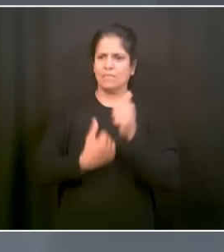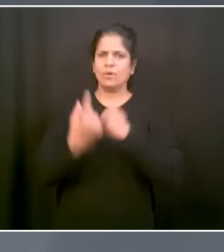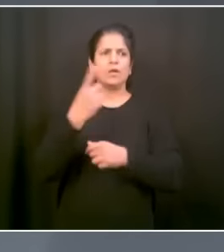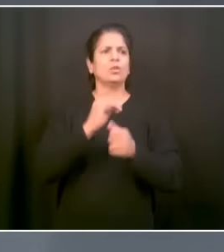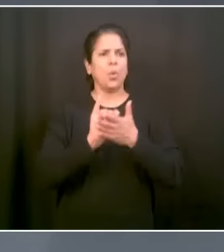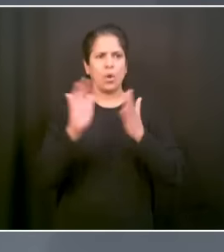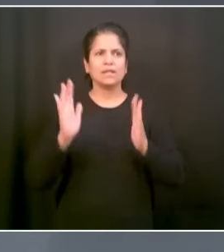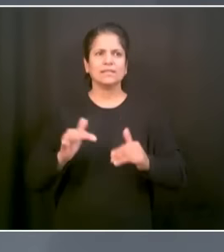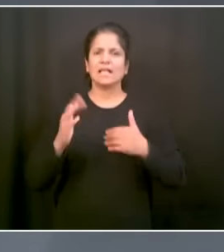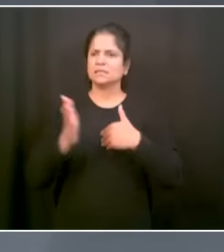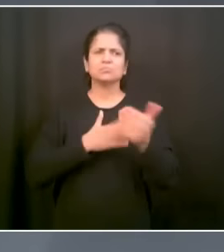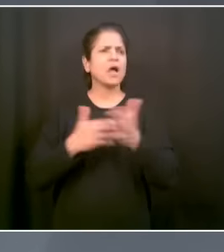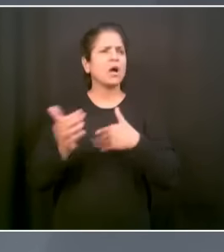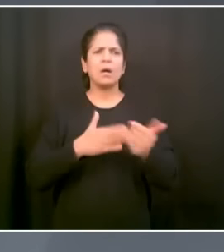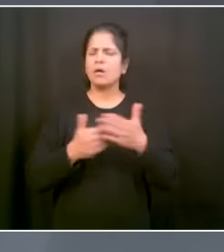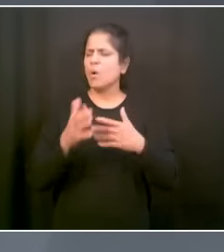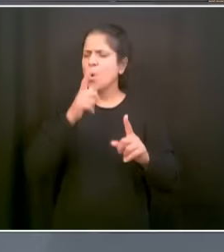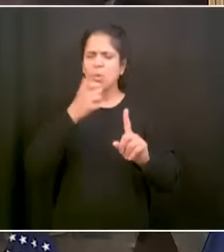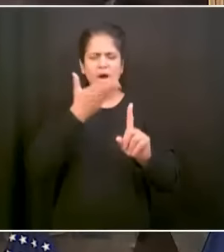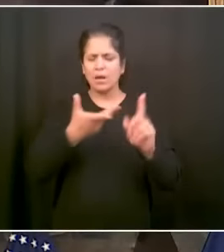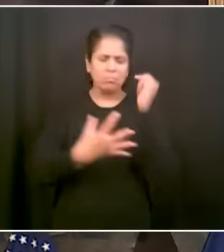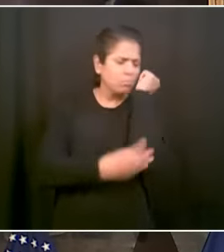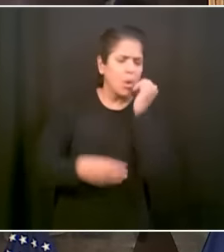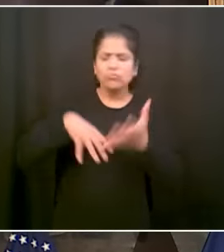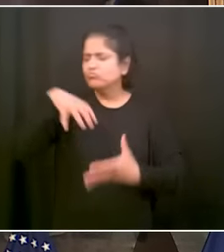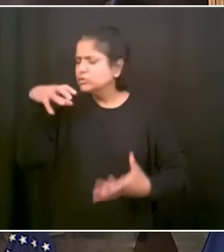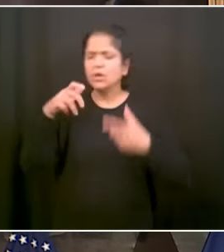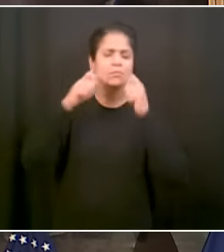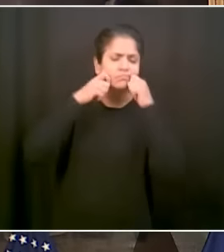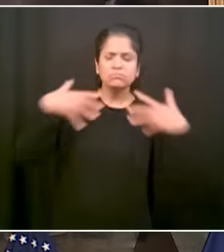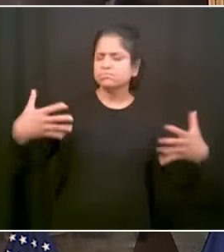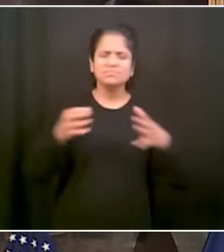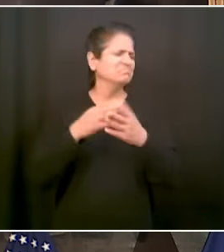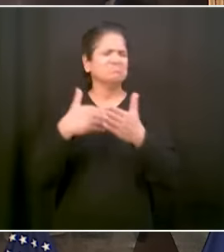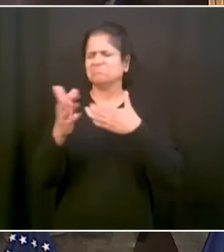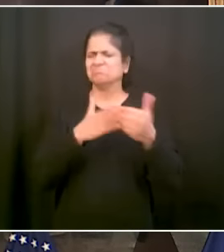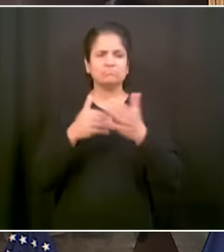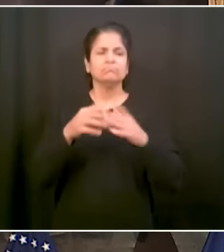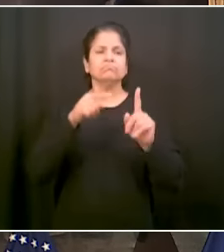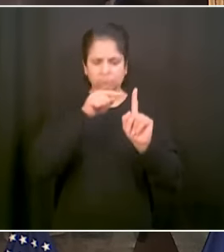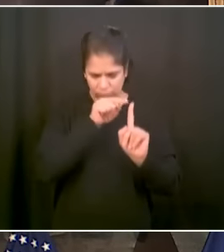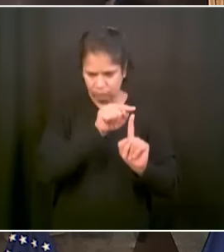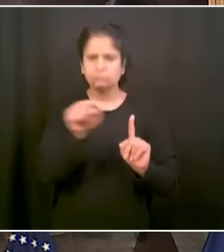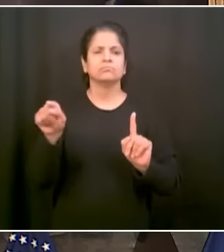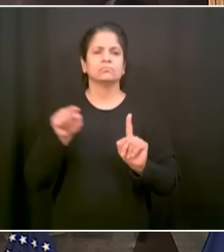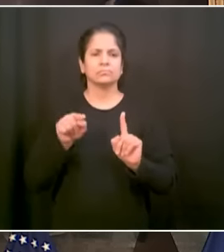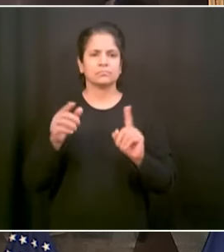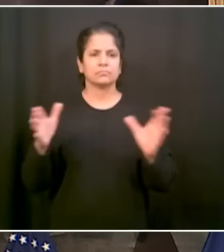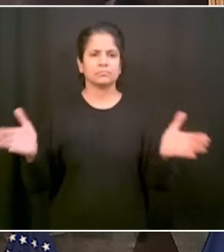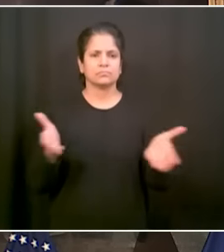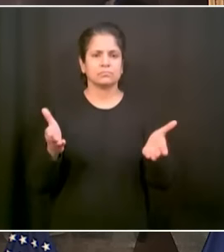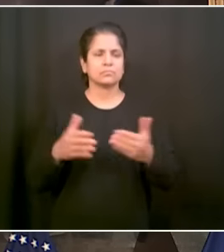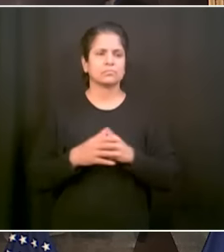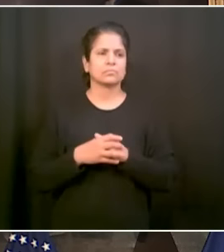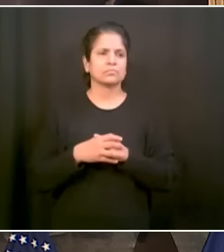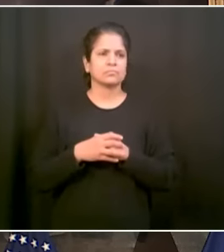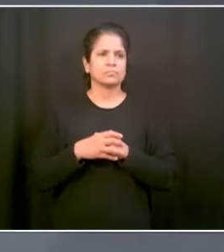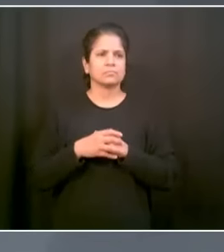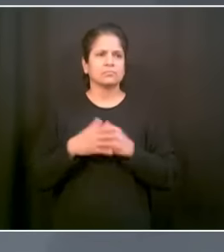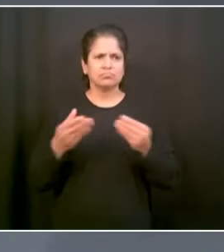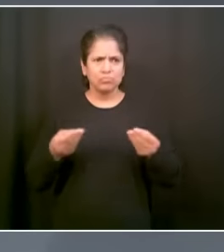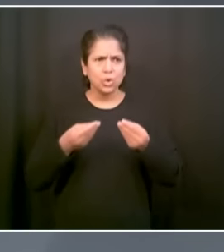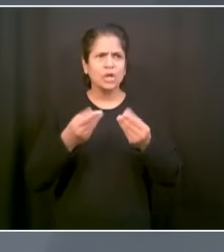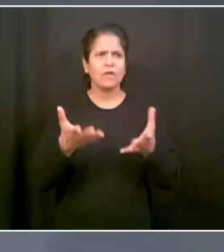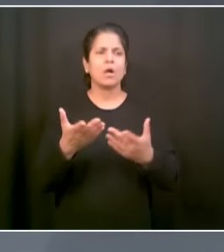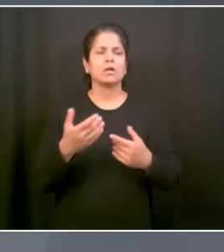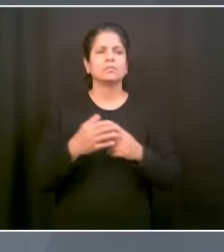city. Right now is working, or do you think? I think I can just give you some kind of recent statistics of what we're talking about. As of